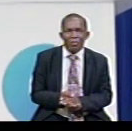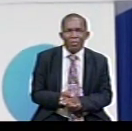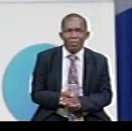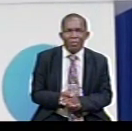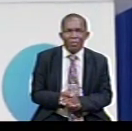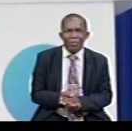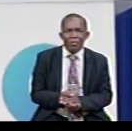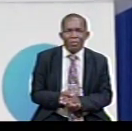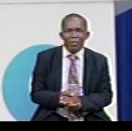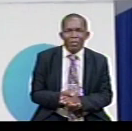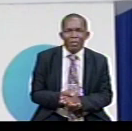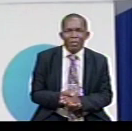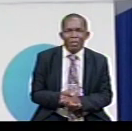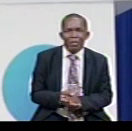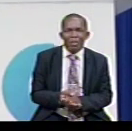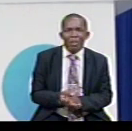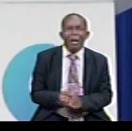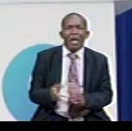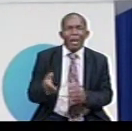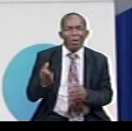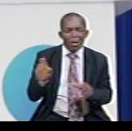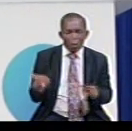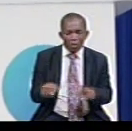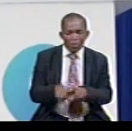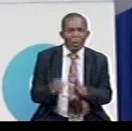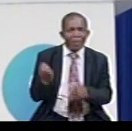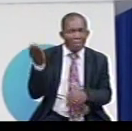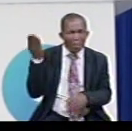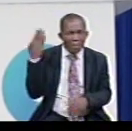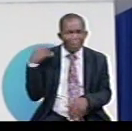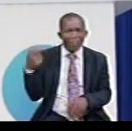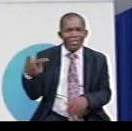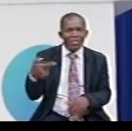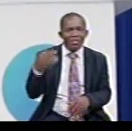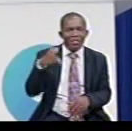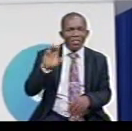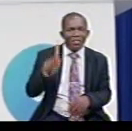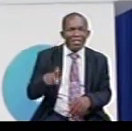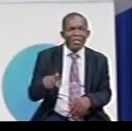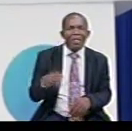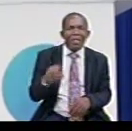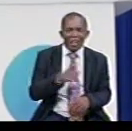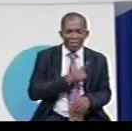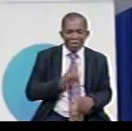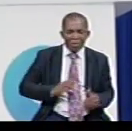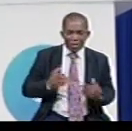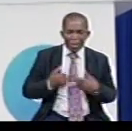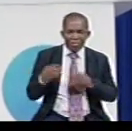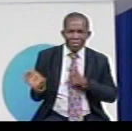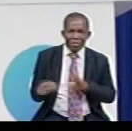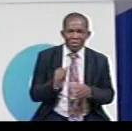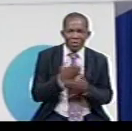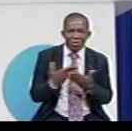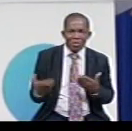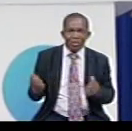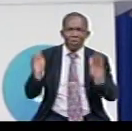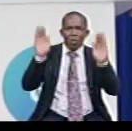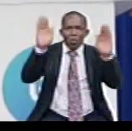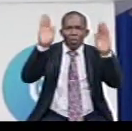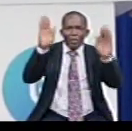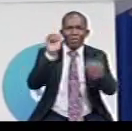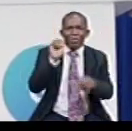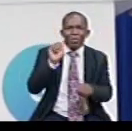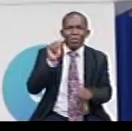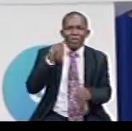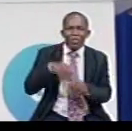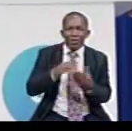And also in the past GC case, God has done something spectacular in your life. Please, don't keep silent.